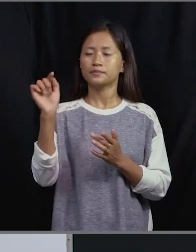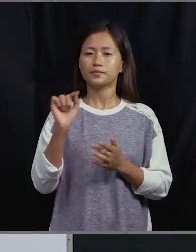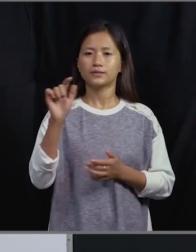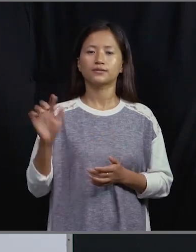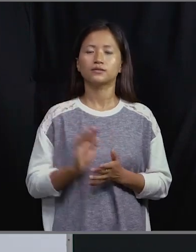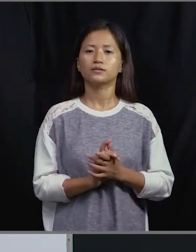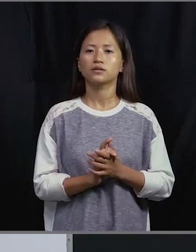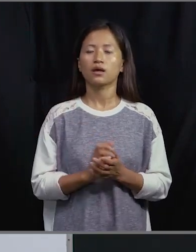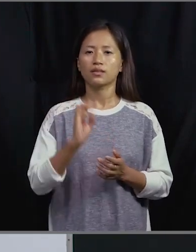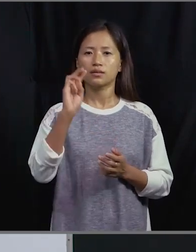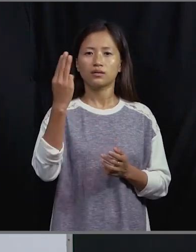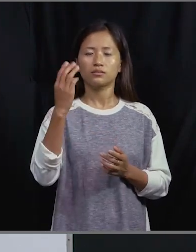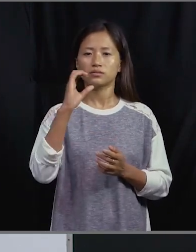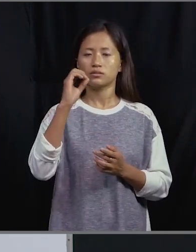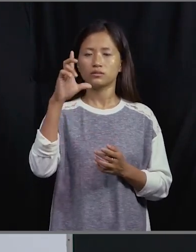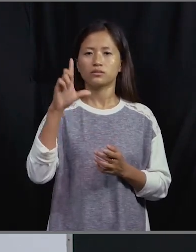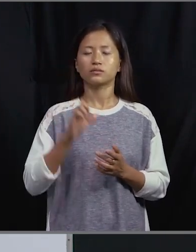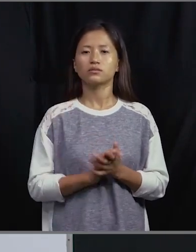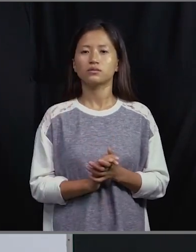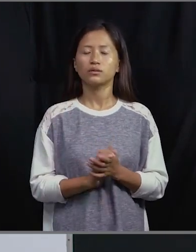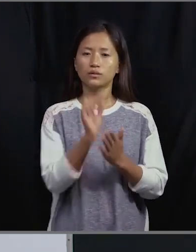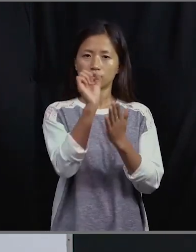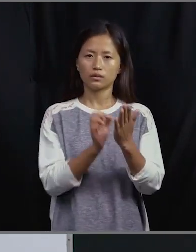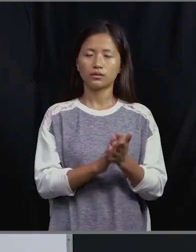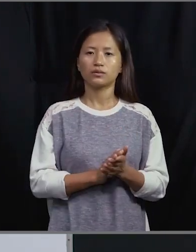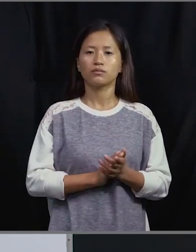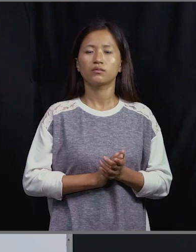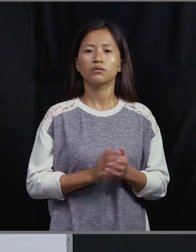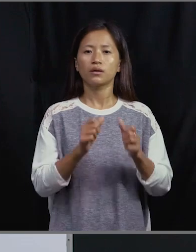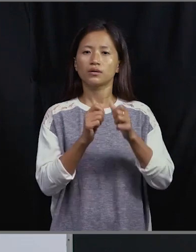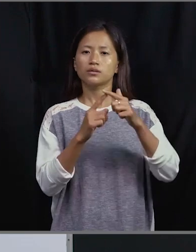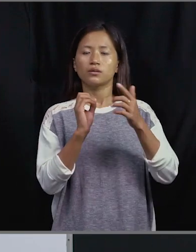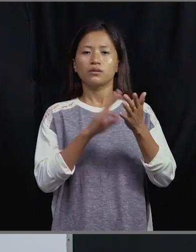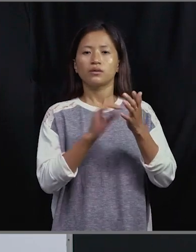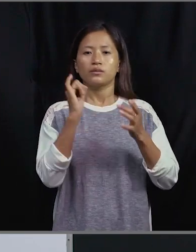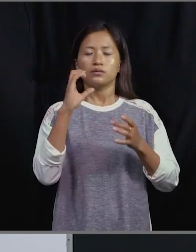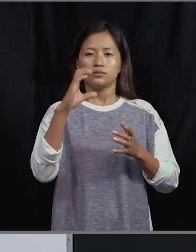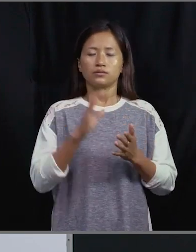third column, we write down the atomic mass.